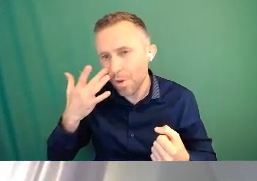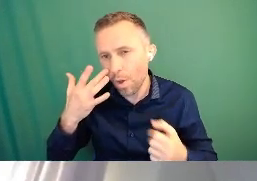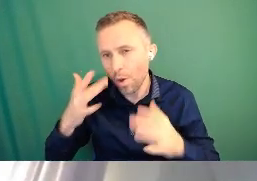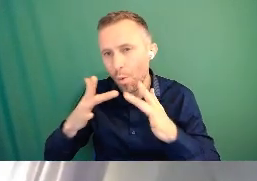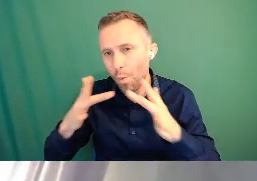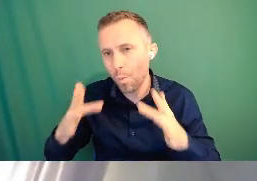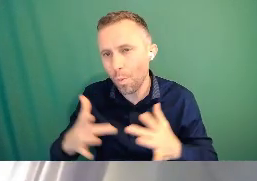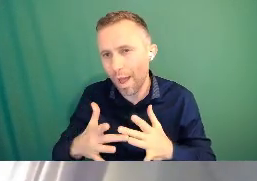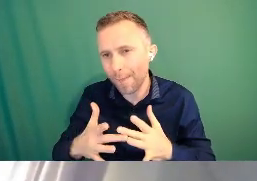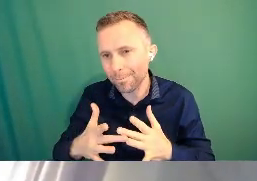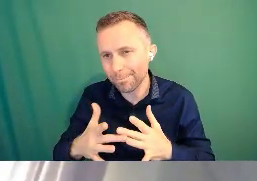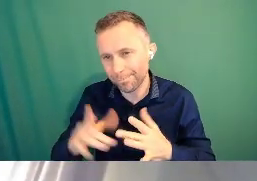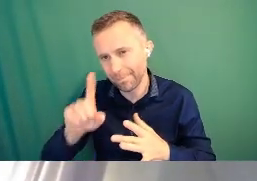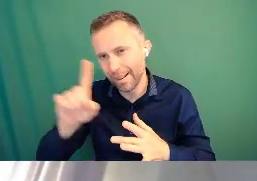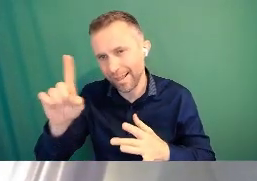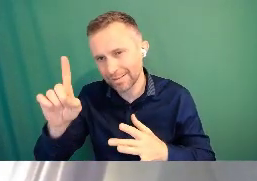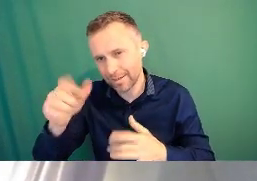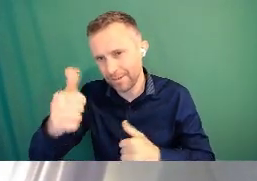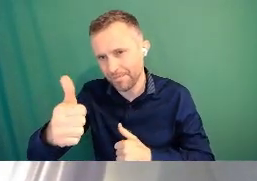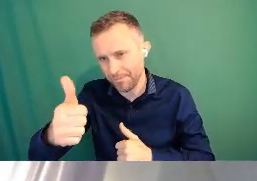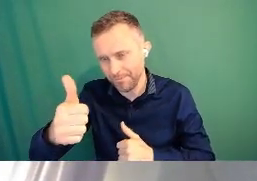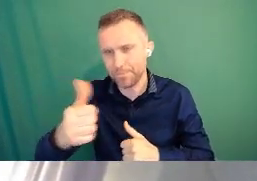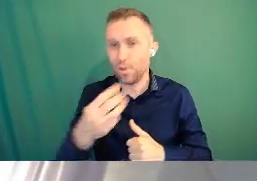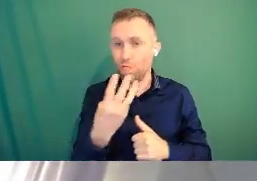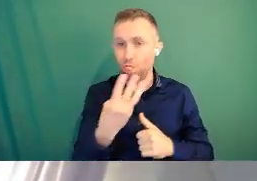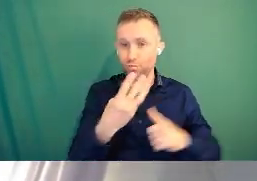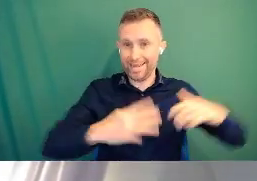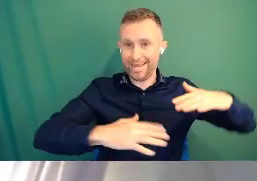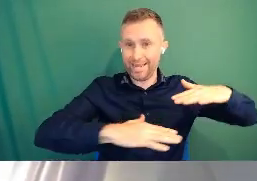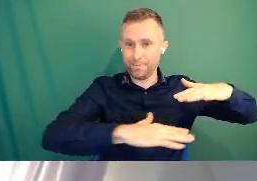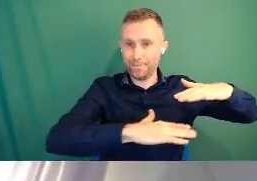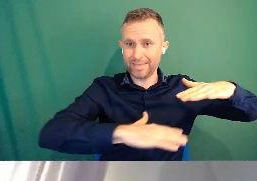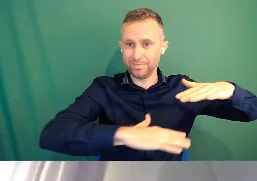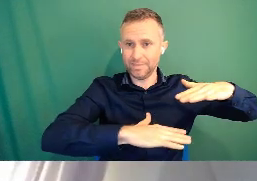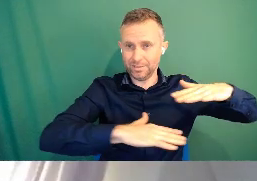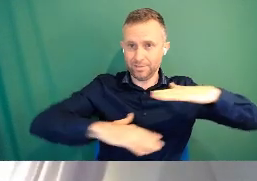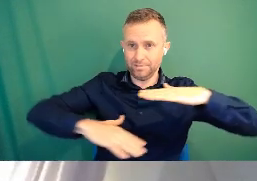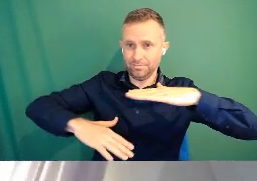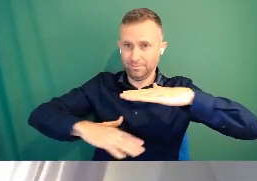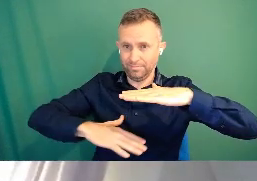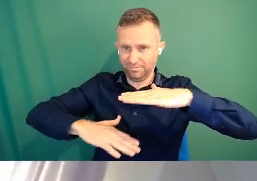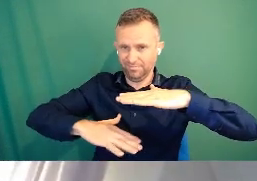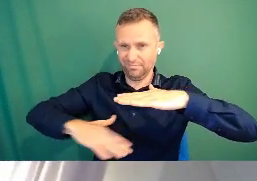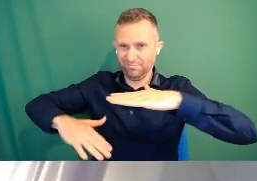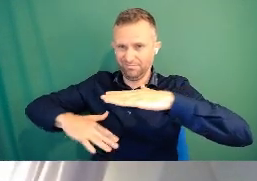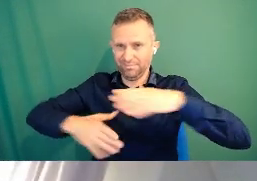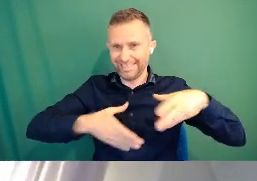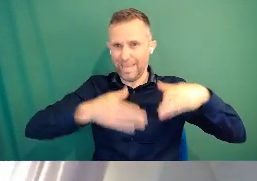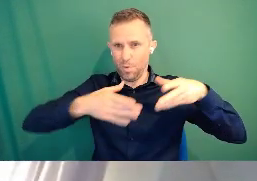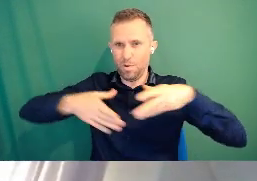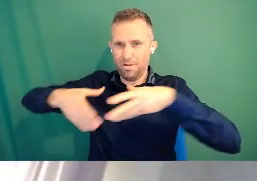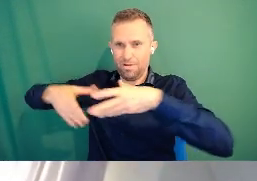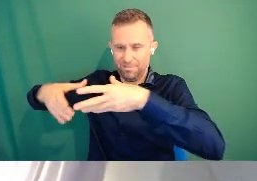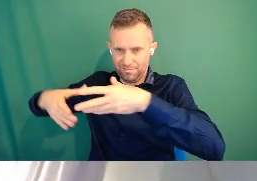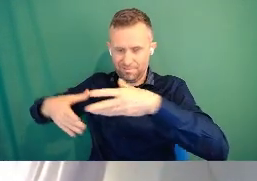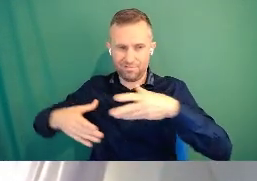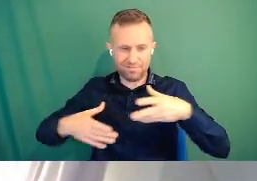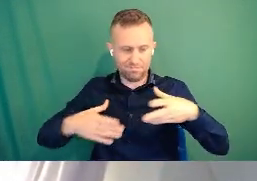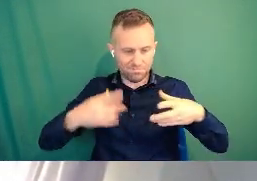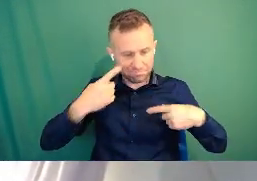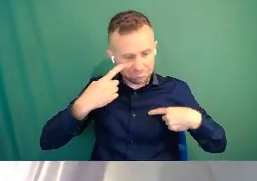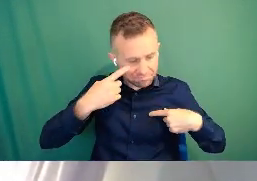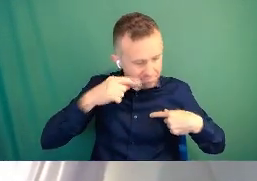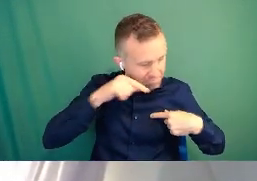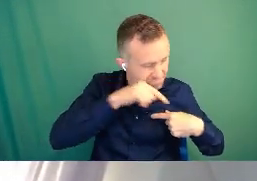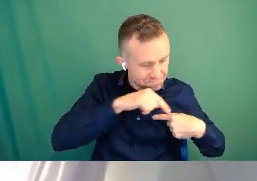I'll show you the website in a second, actually. The three basements, which were still